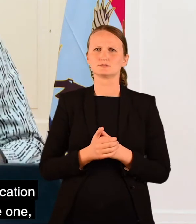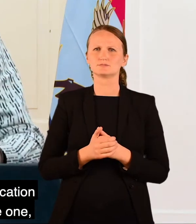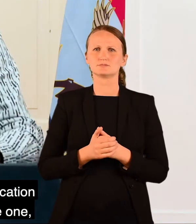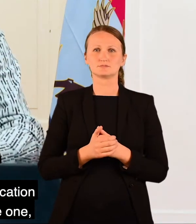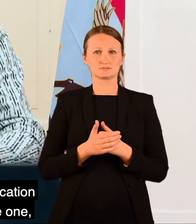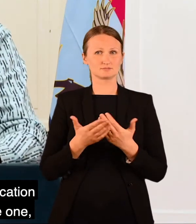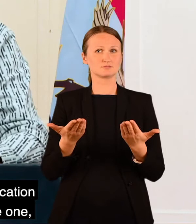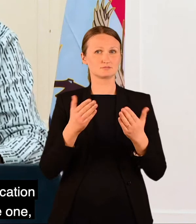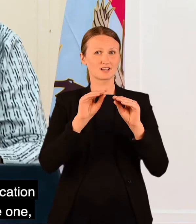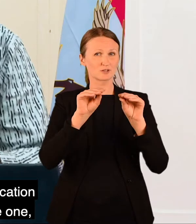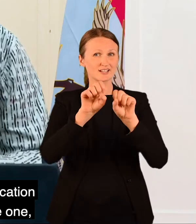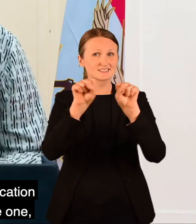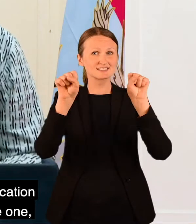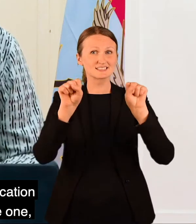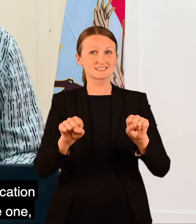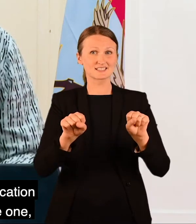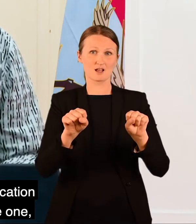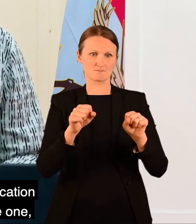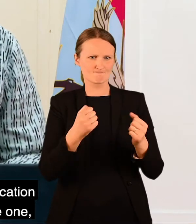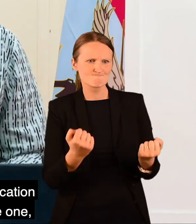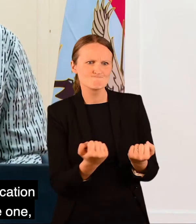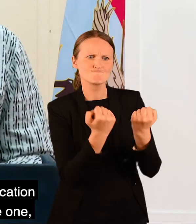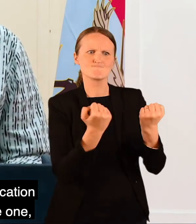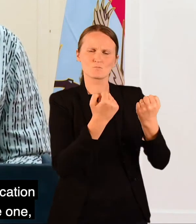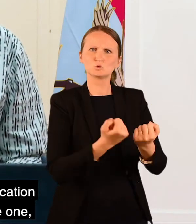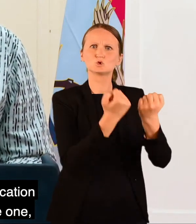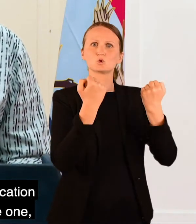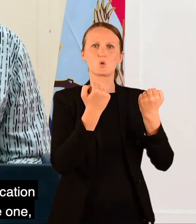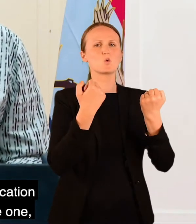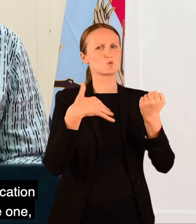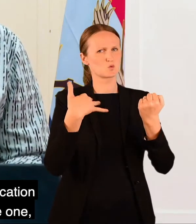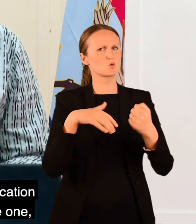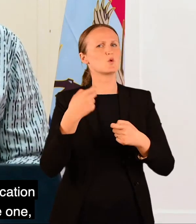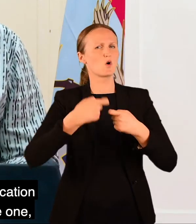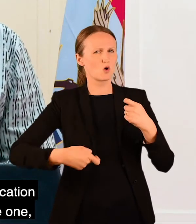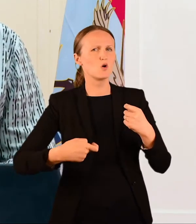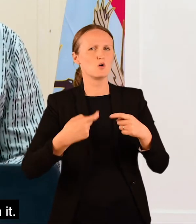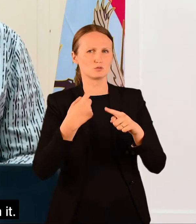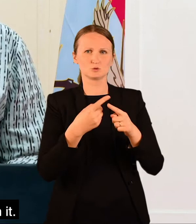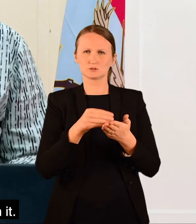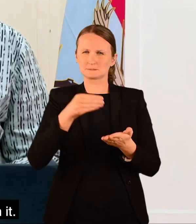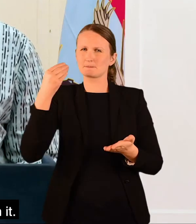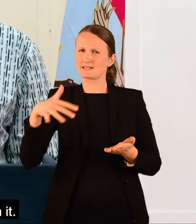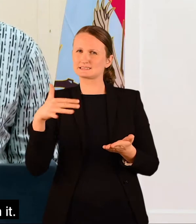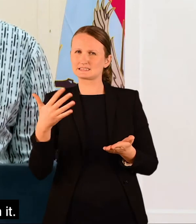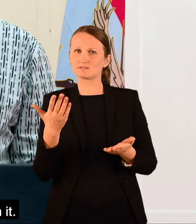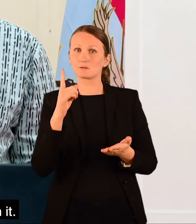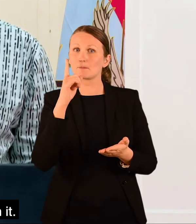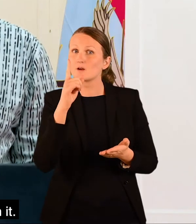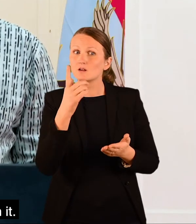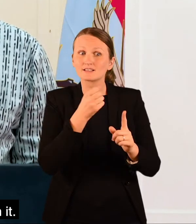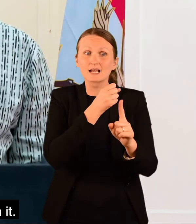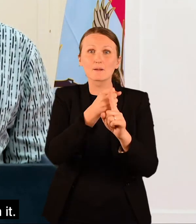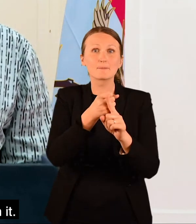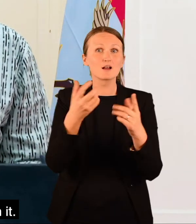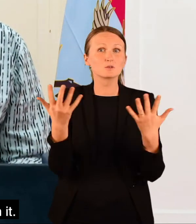While the task of strengthening education systems is a difficult and expensive one, the rewards are